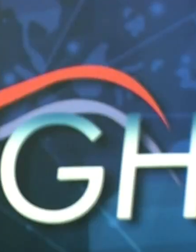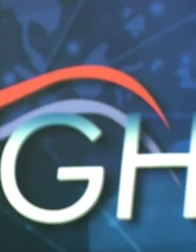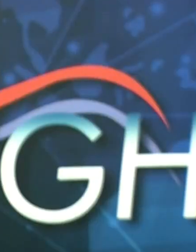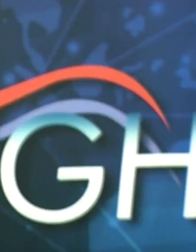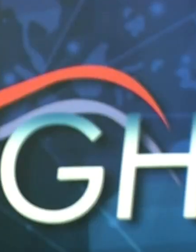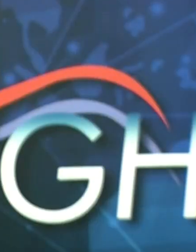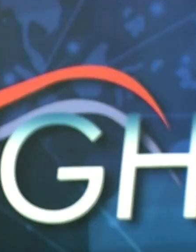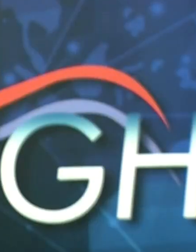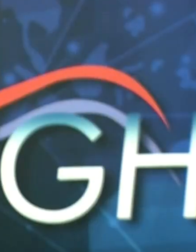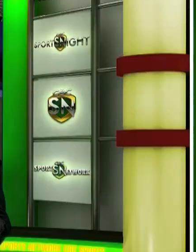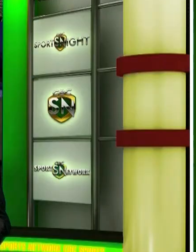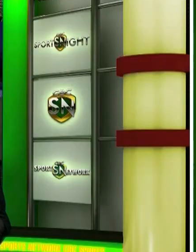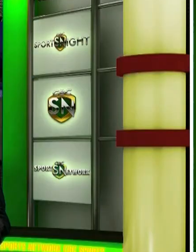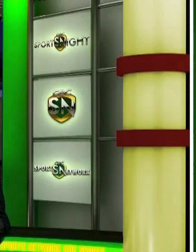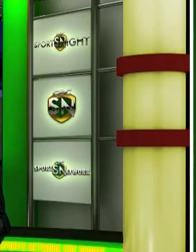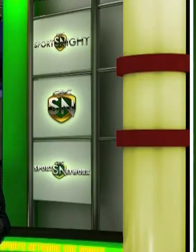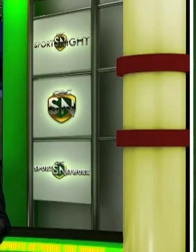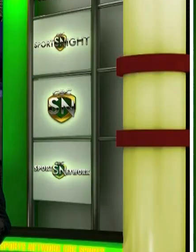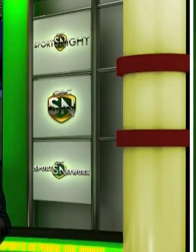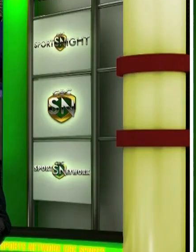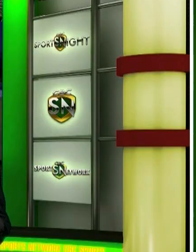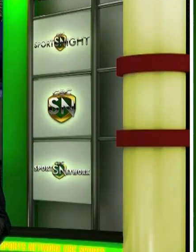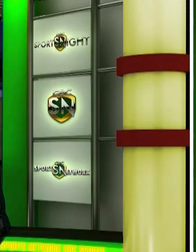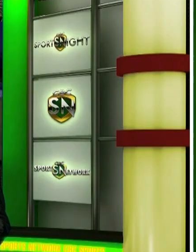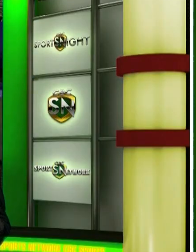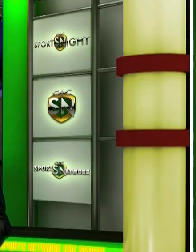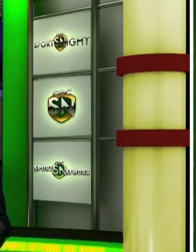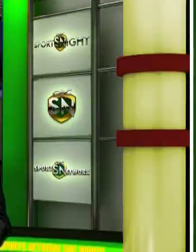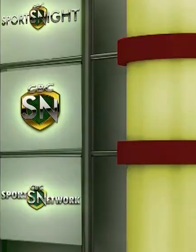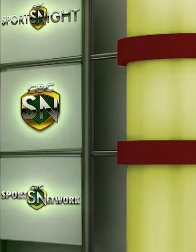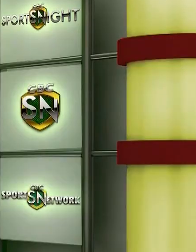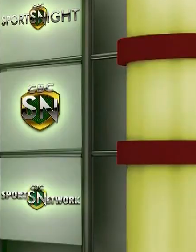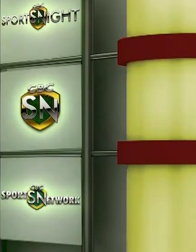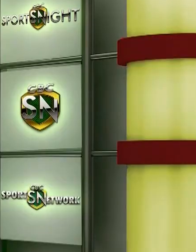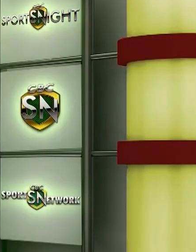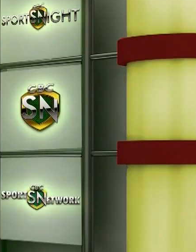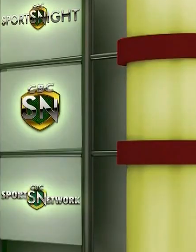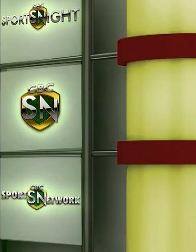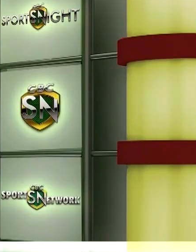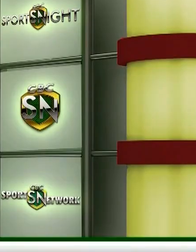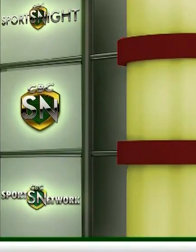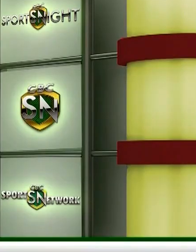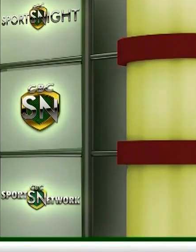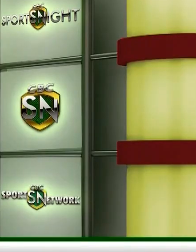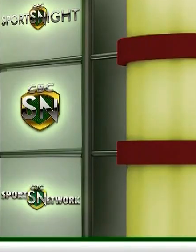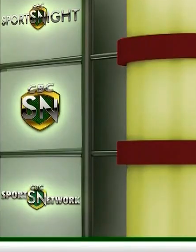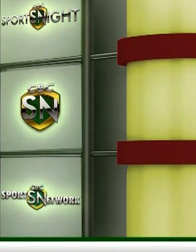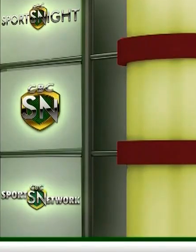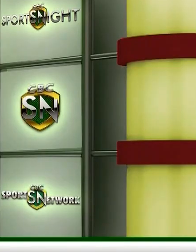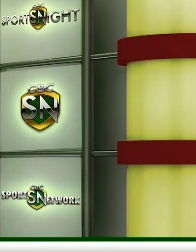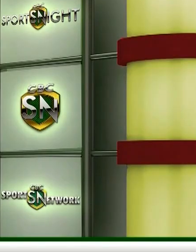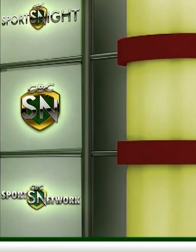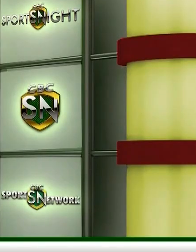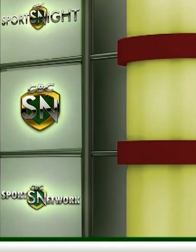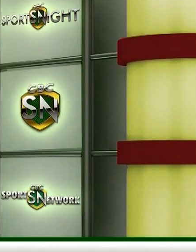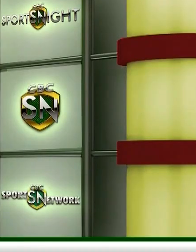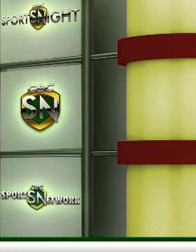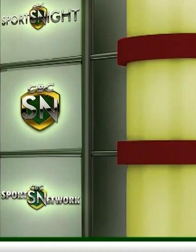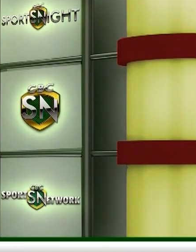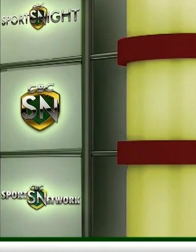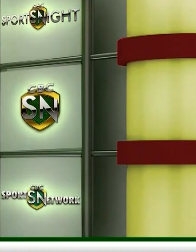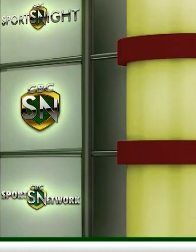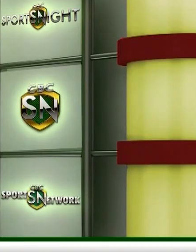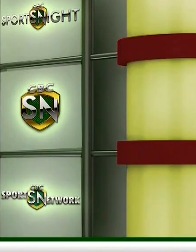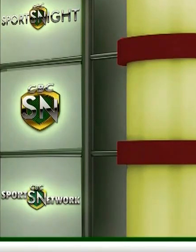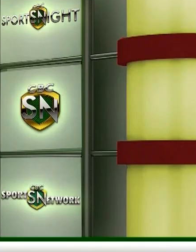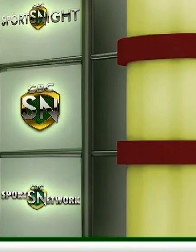More sports now as we're rejoined by Mark Seal. As promised, road tennis, $20,000 will once again be up for grabs as